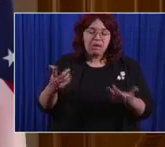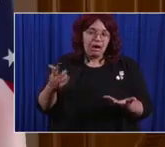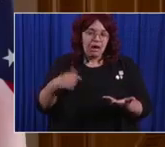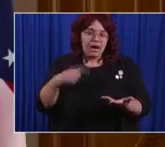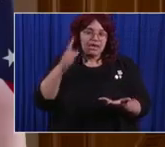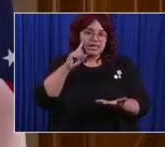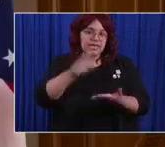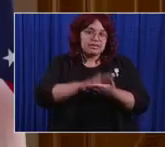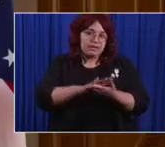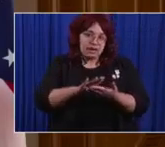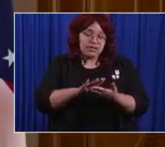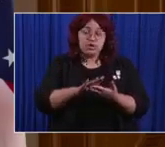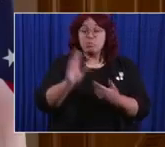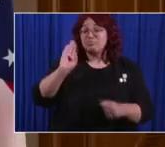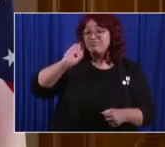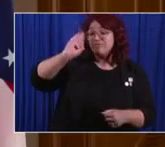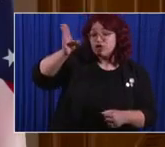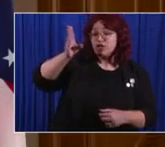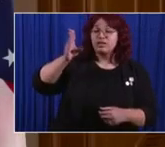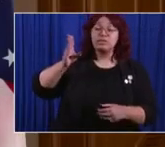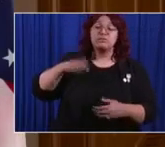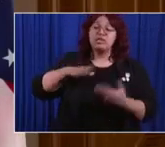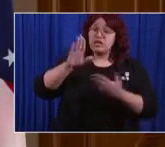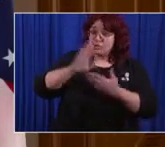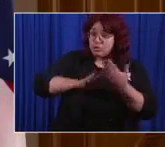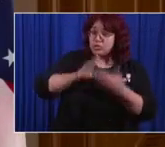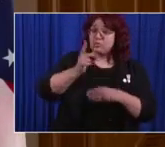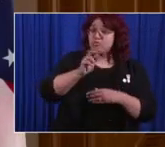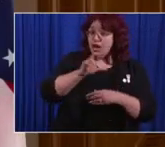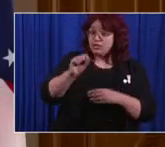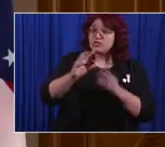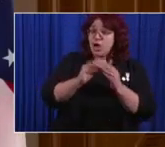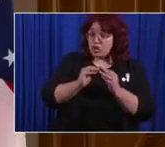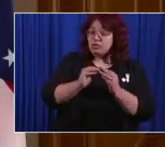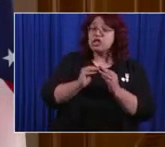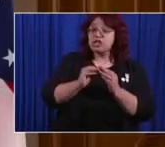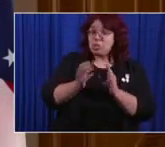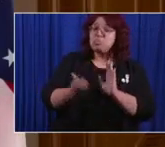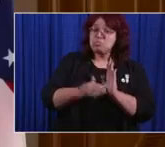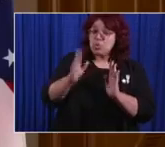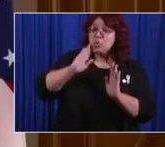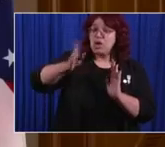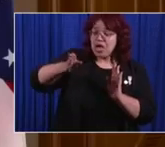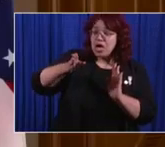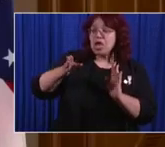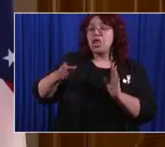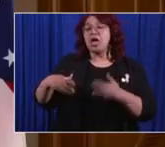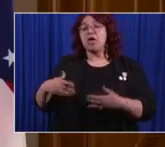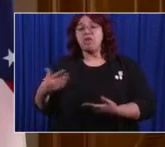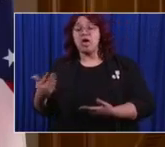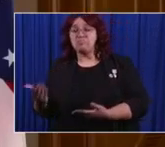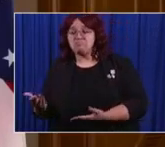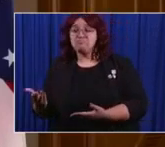also probably helpful as well. As far as what I do or Fran I do, I